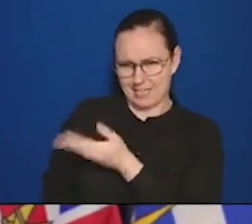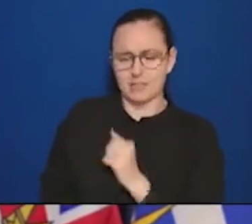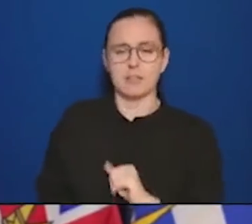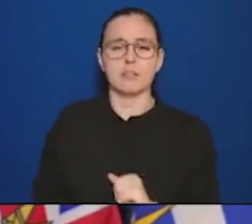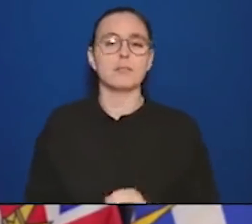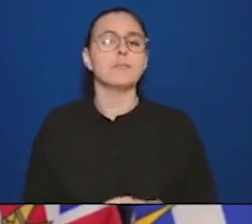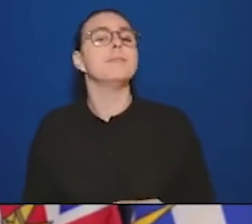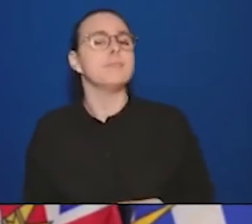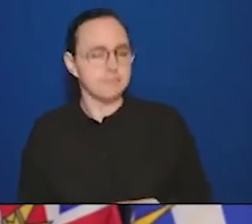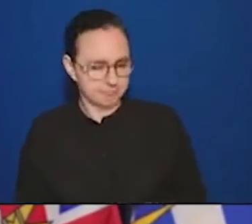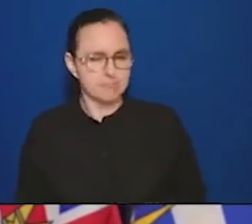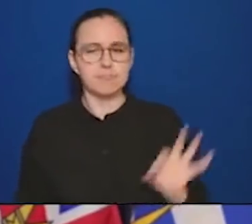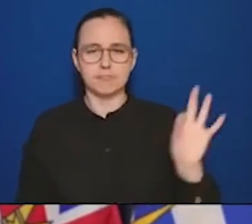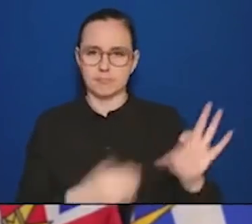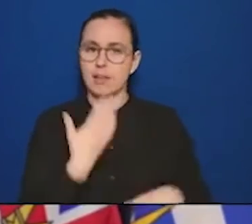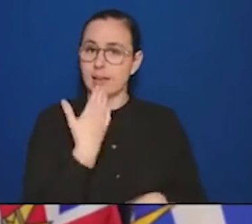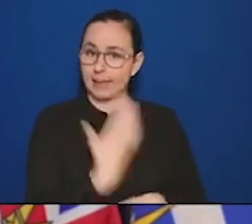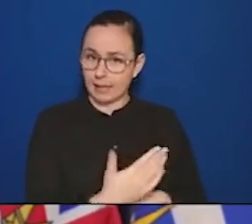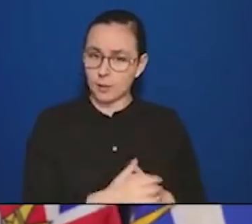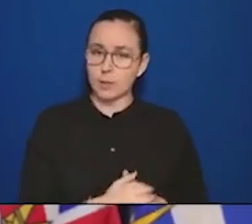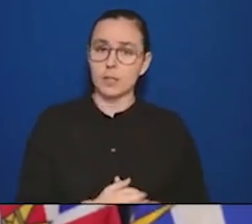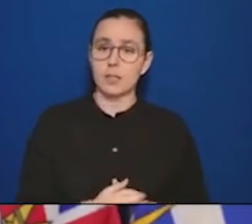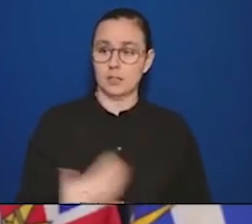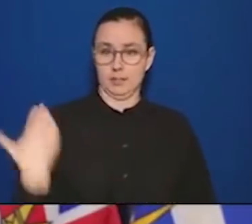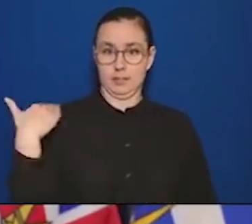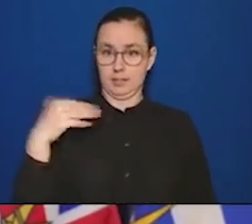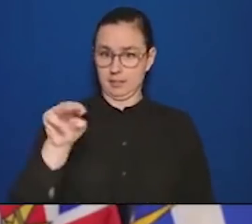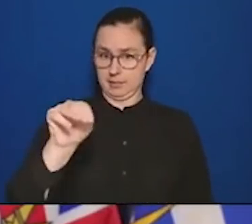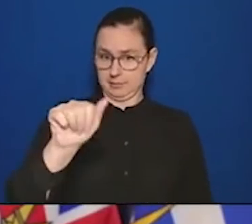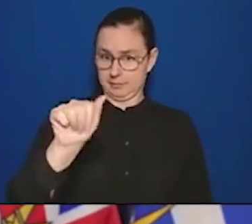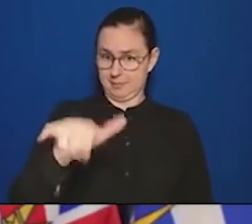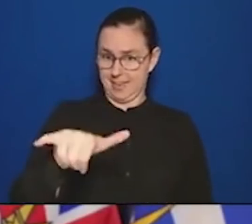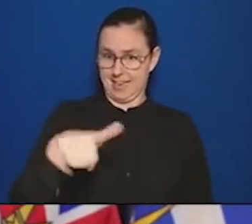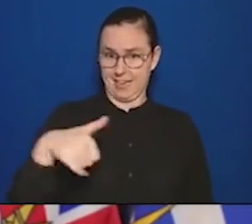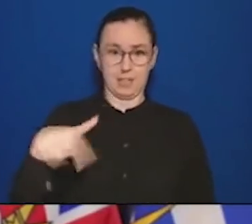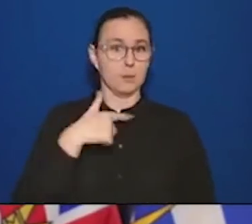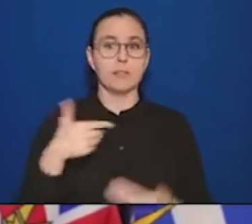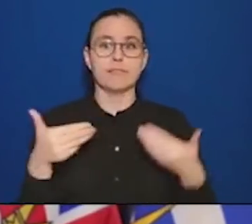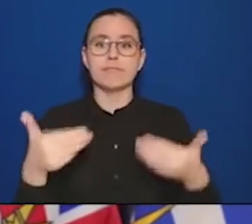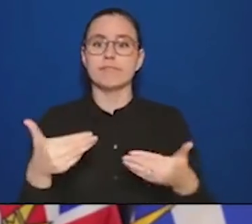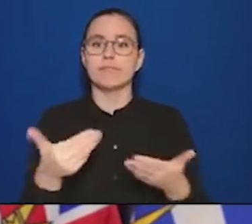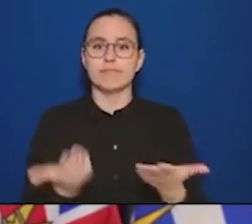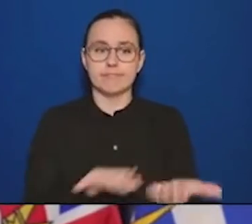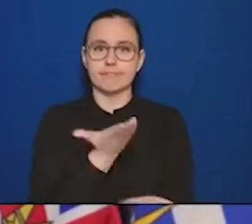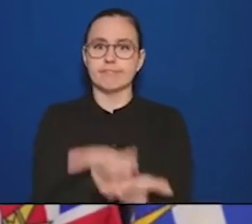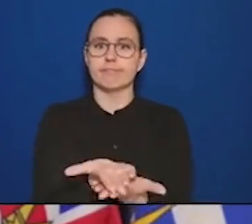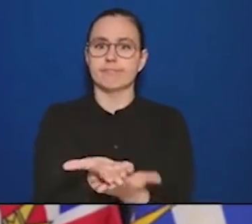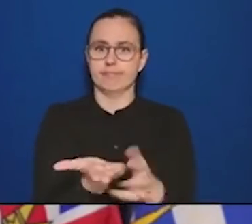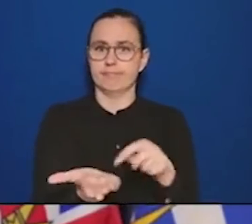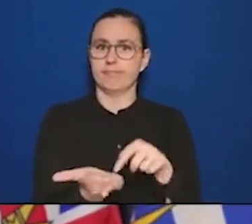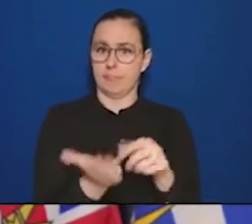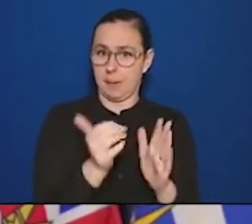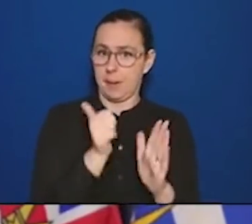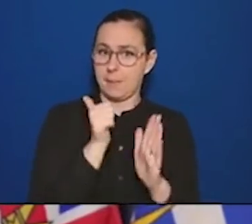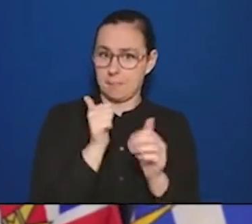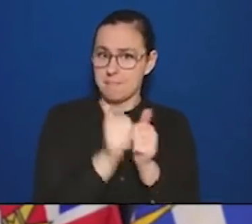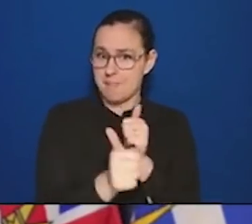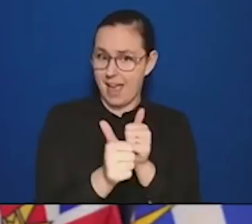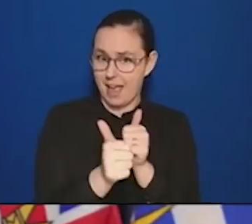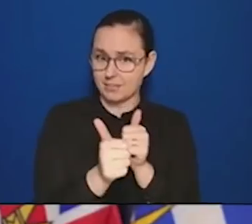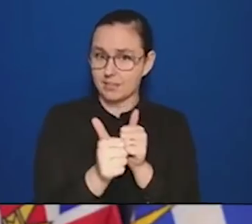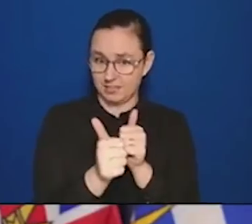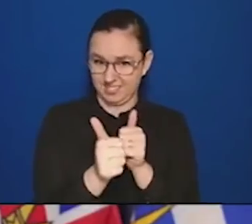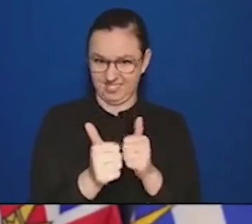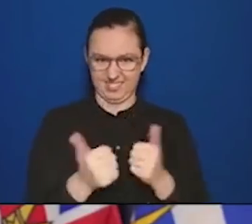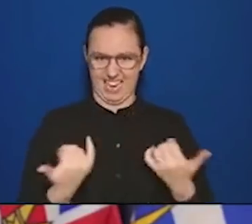passed the legislation in May to have to deal with the immediate issue that we were facing,